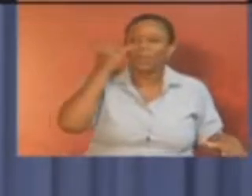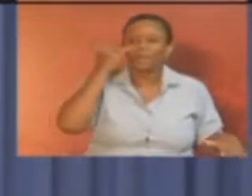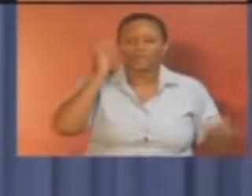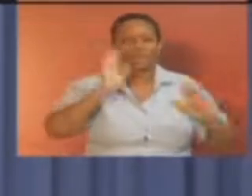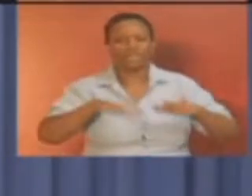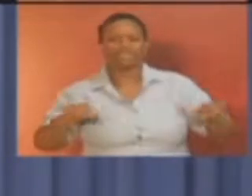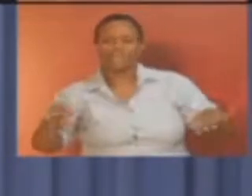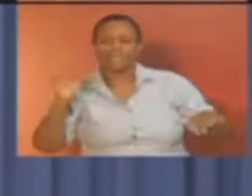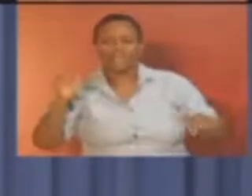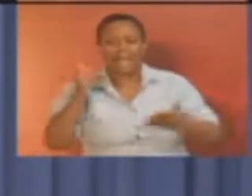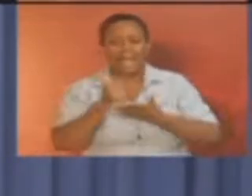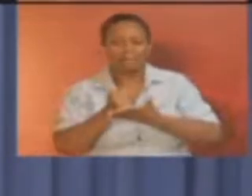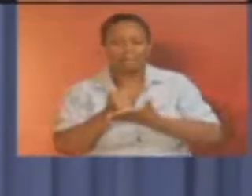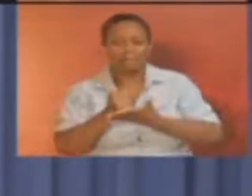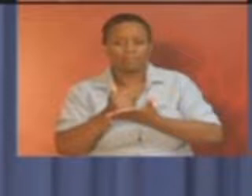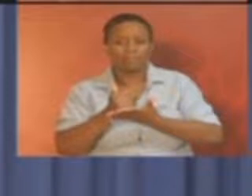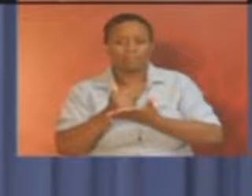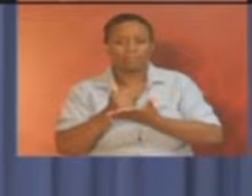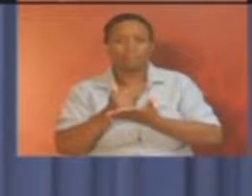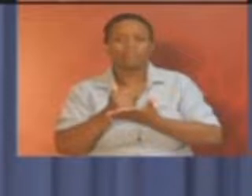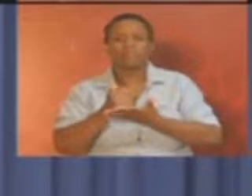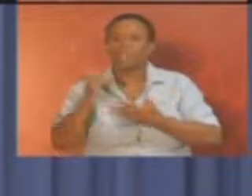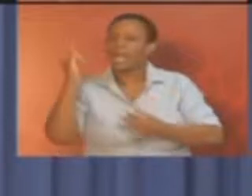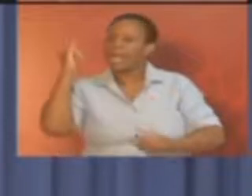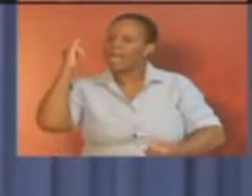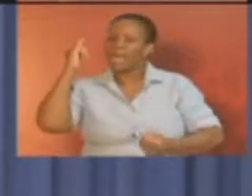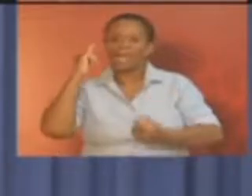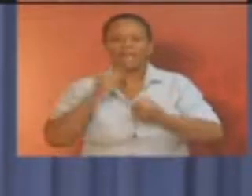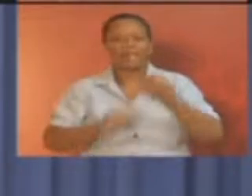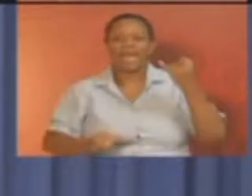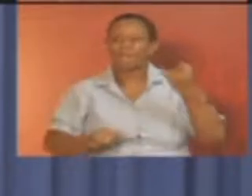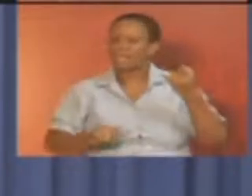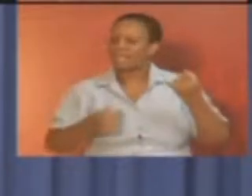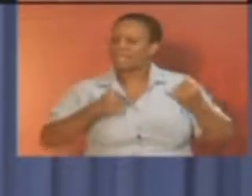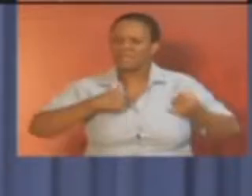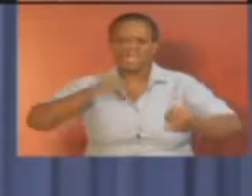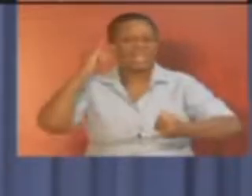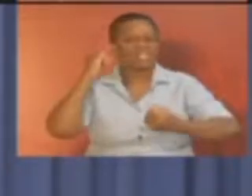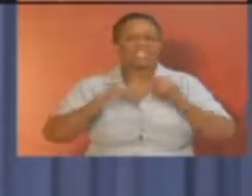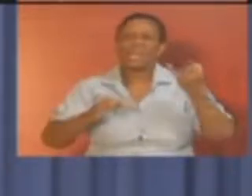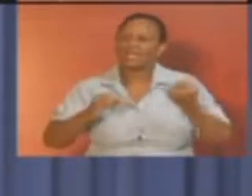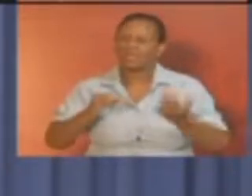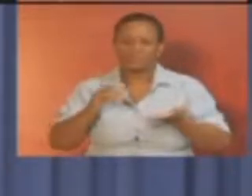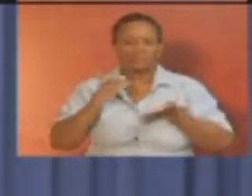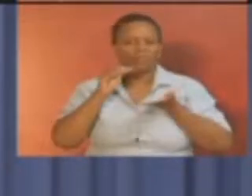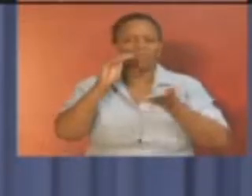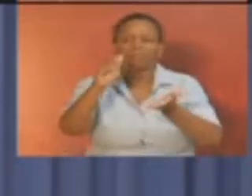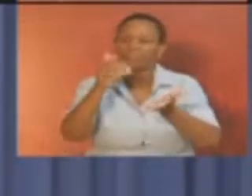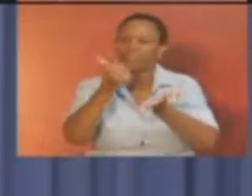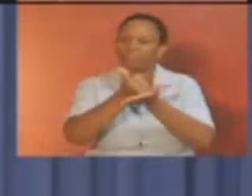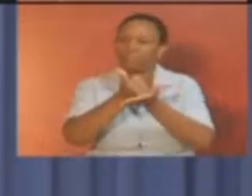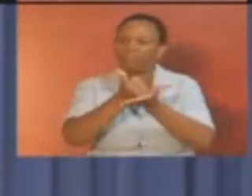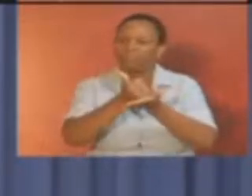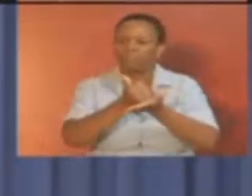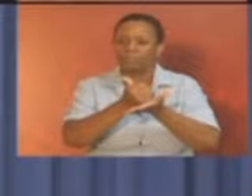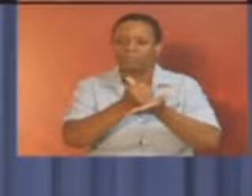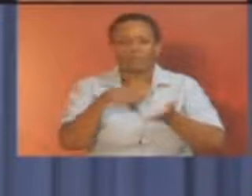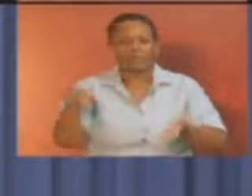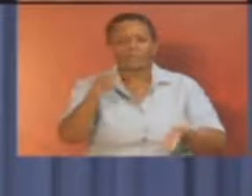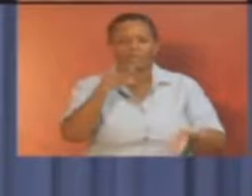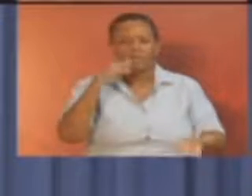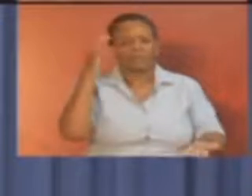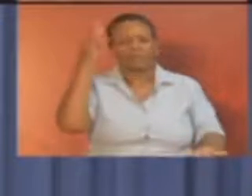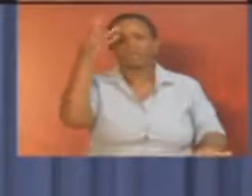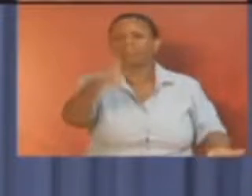that, to make sure that our children do not fall to a place where their future is